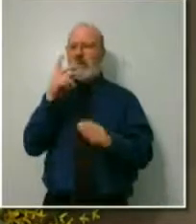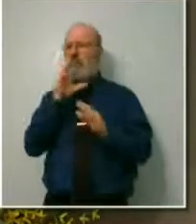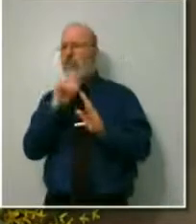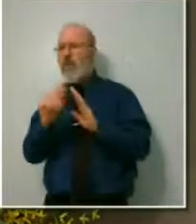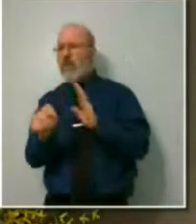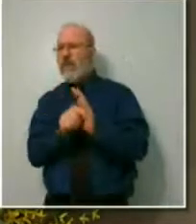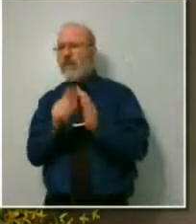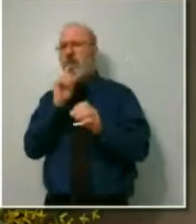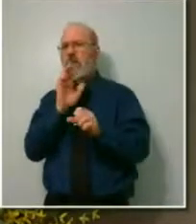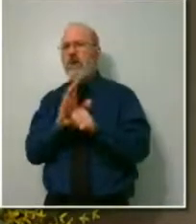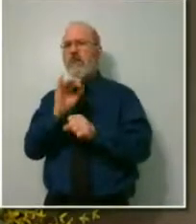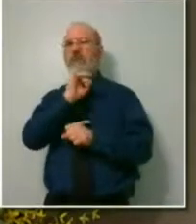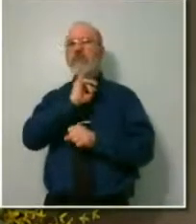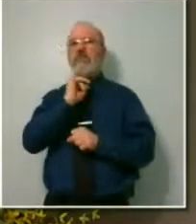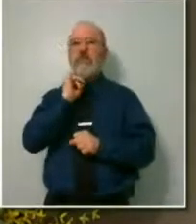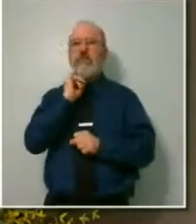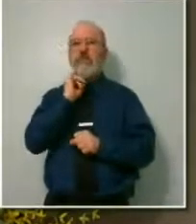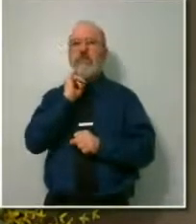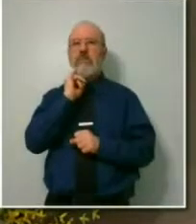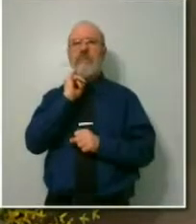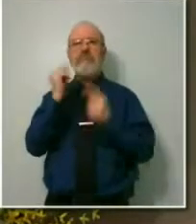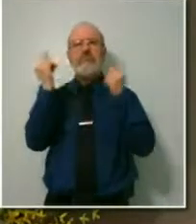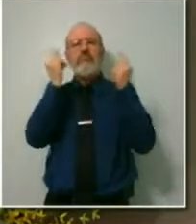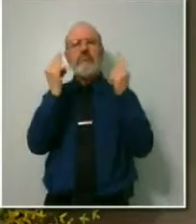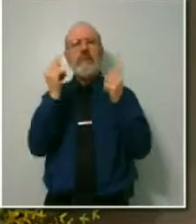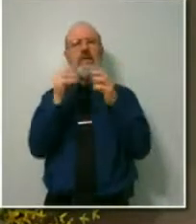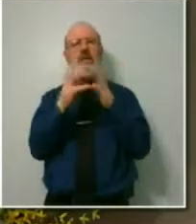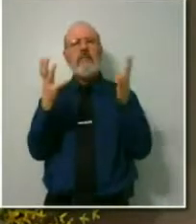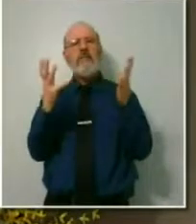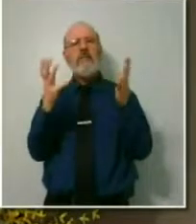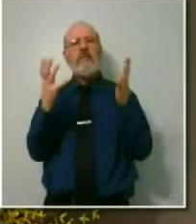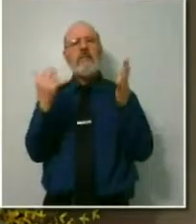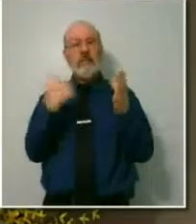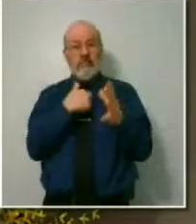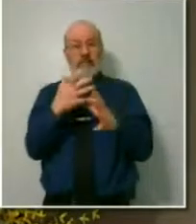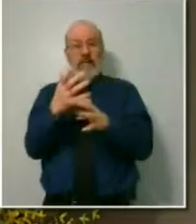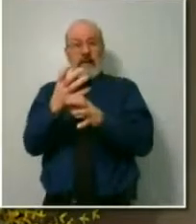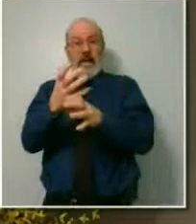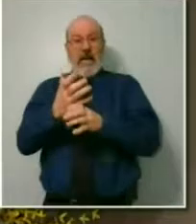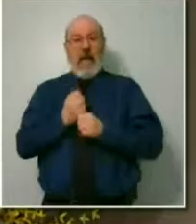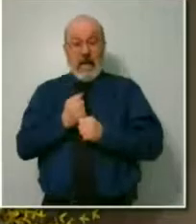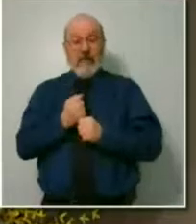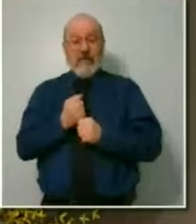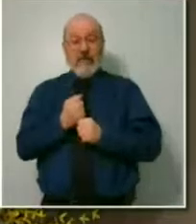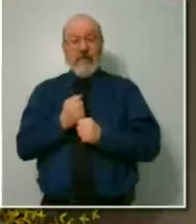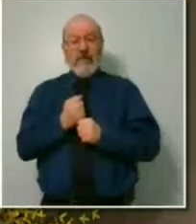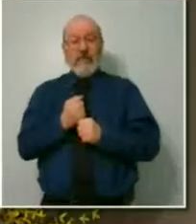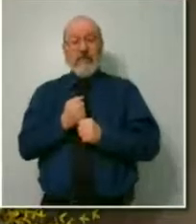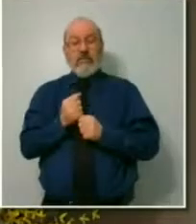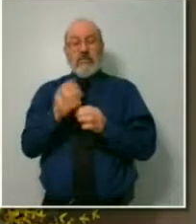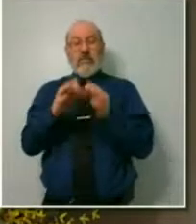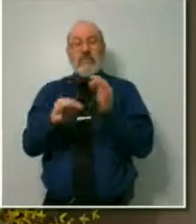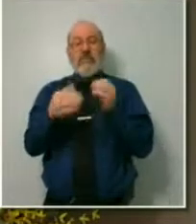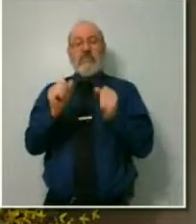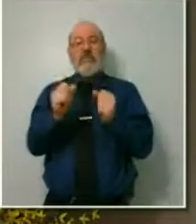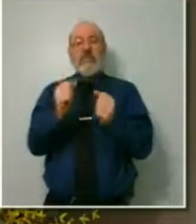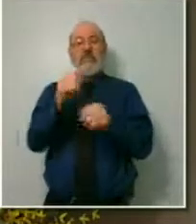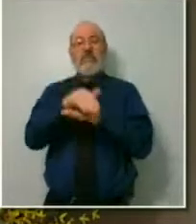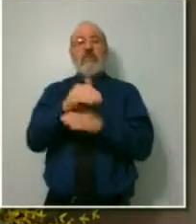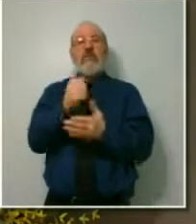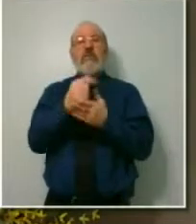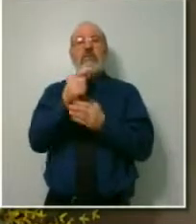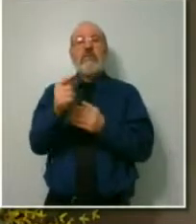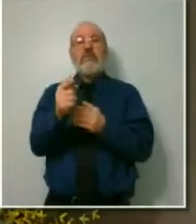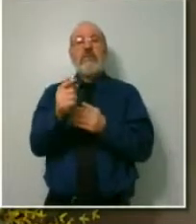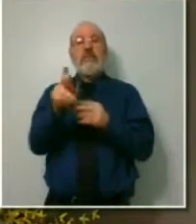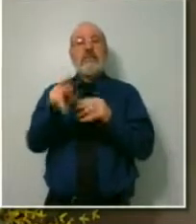to Israel, and we wonder how much of that can we claim. So, real simply, let me try tonight to help you. The nation